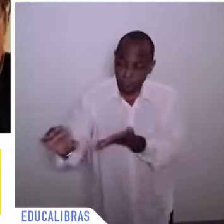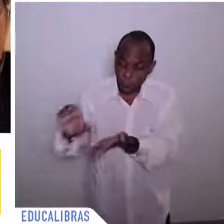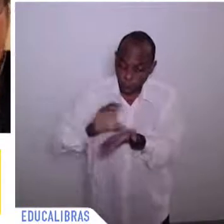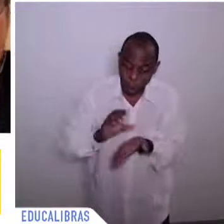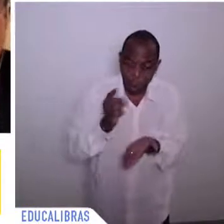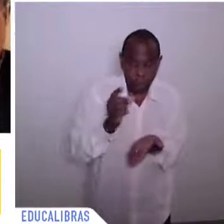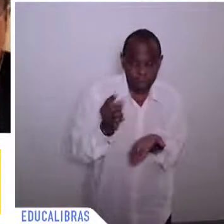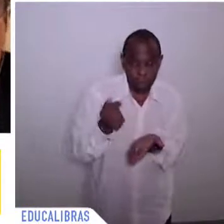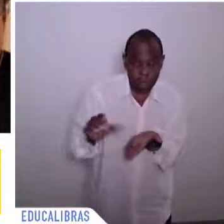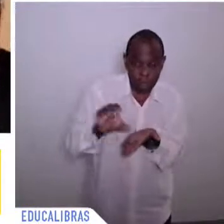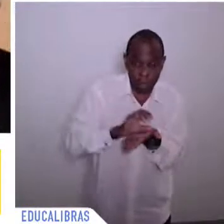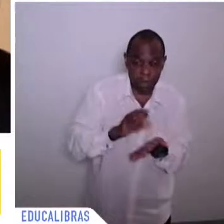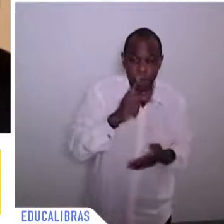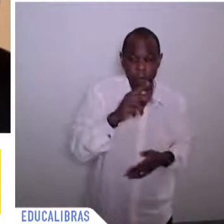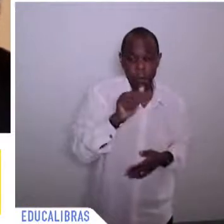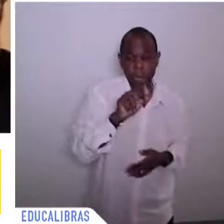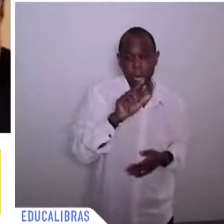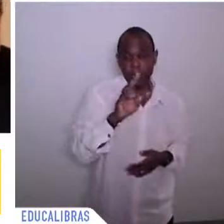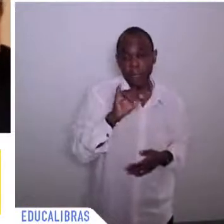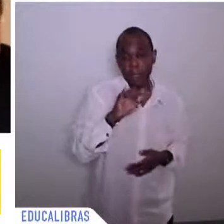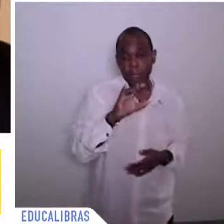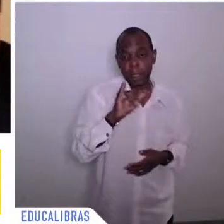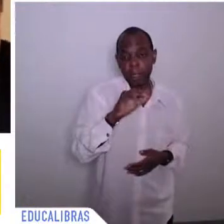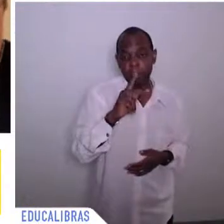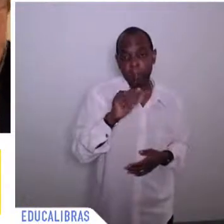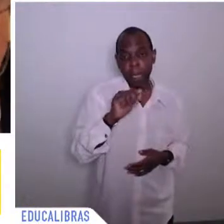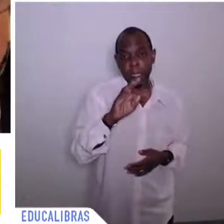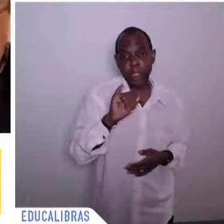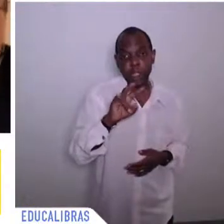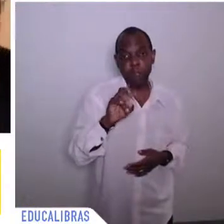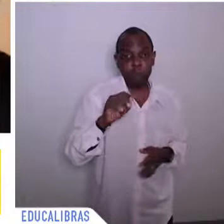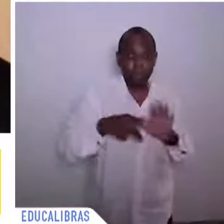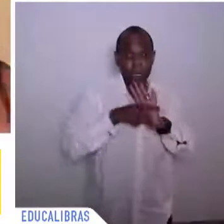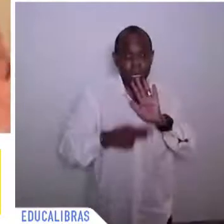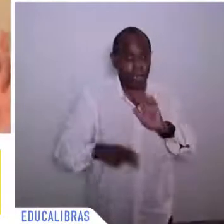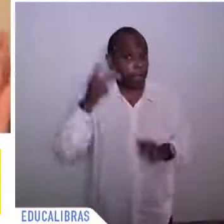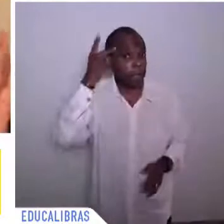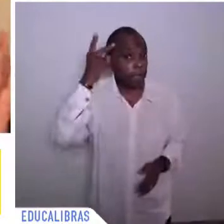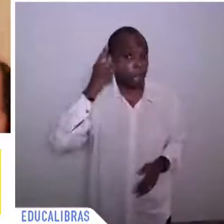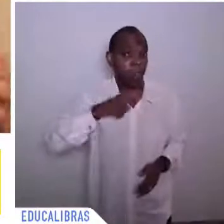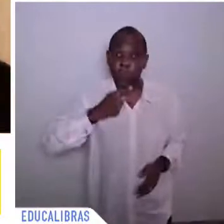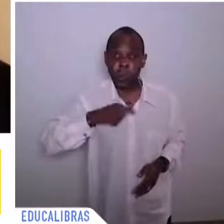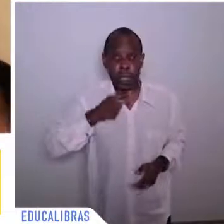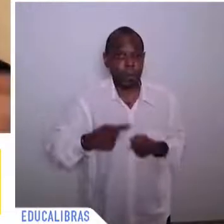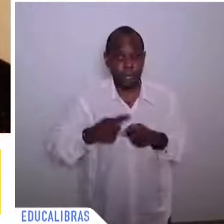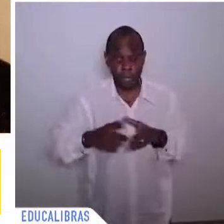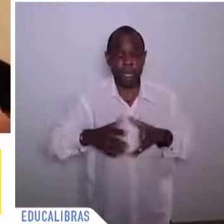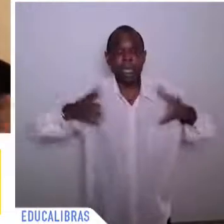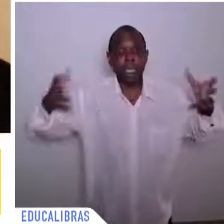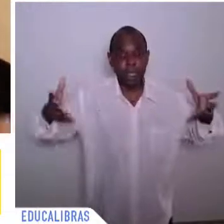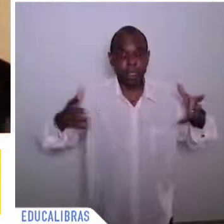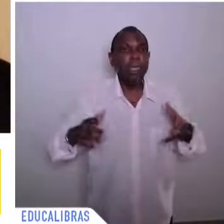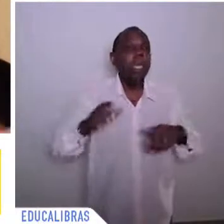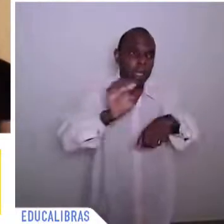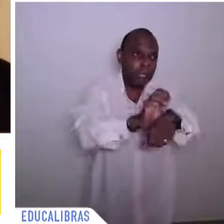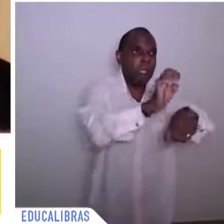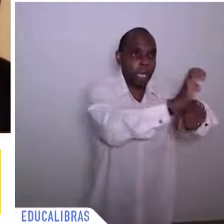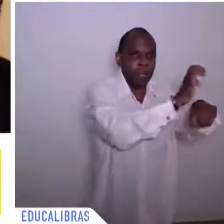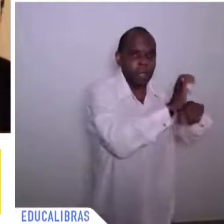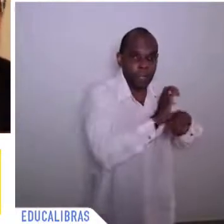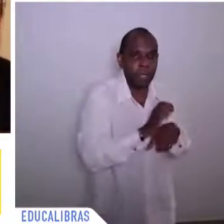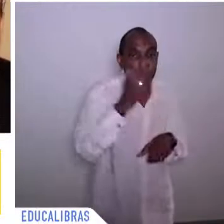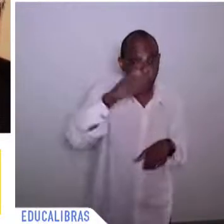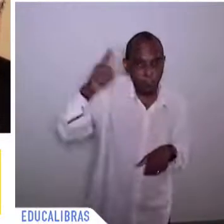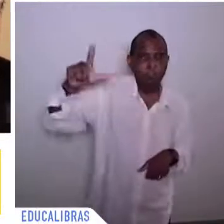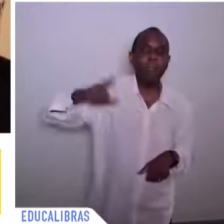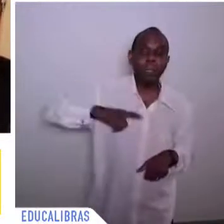apply participatory budget in São Paulo because of the sheer size of the country. Cities like Porto Alegre